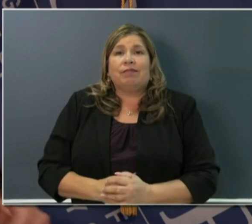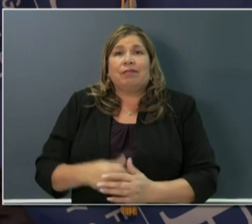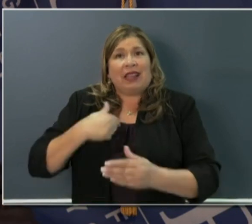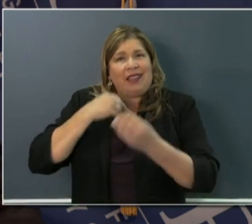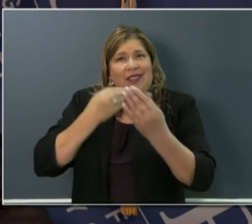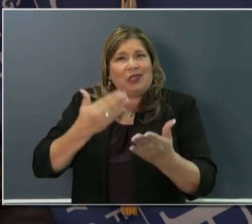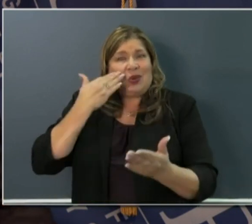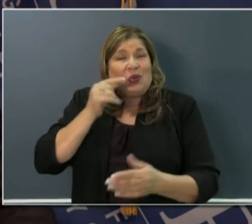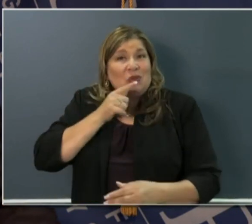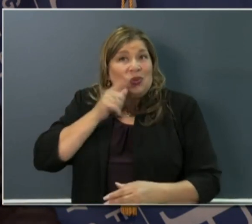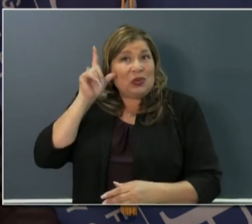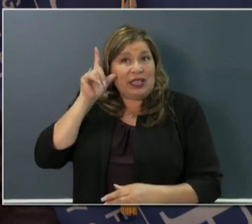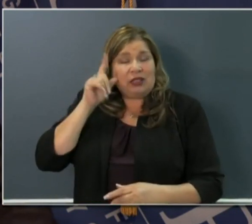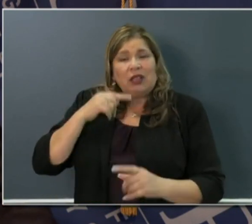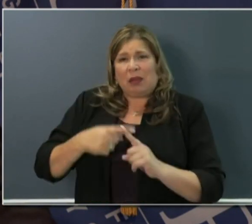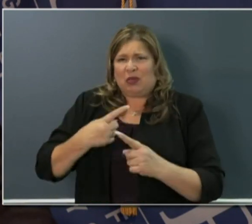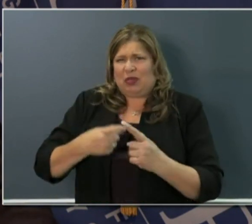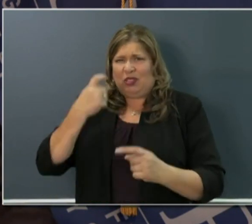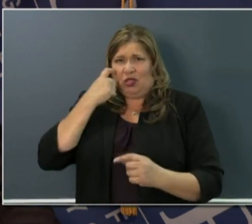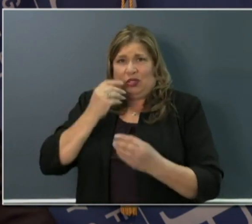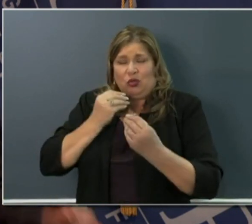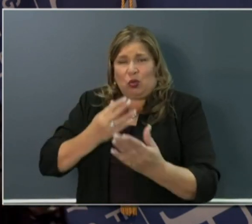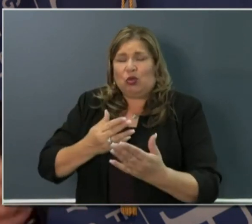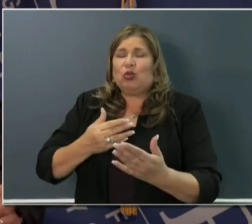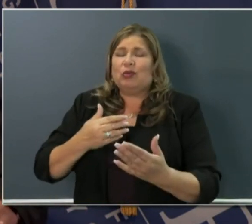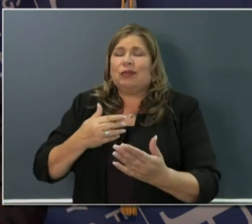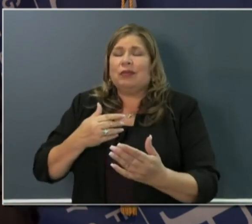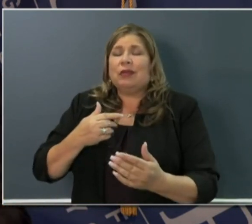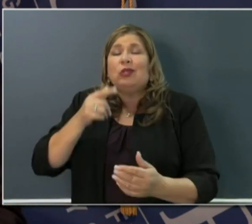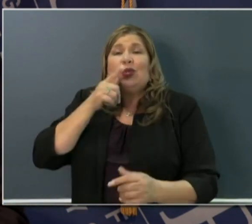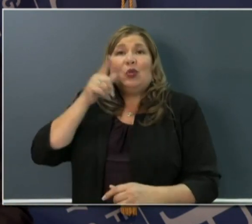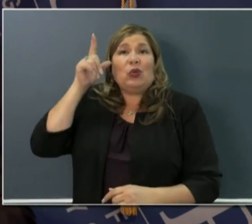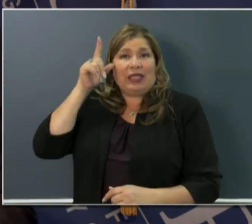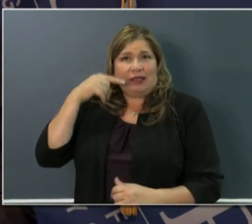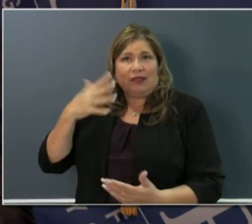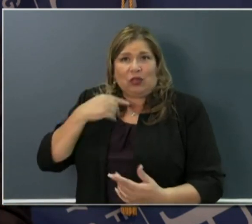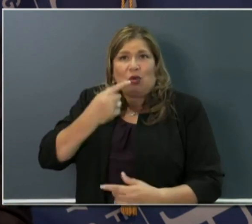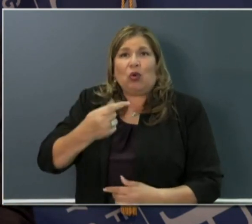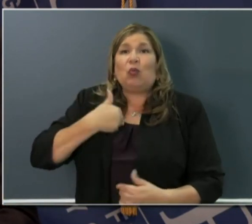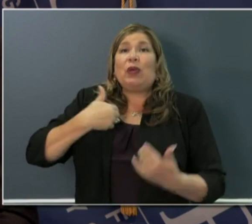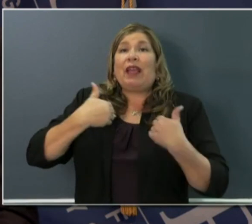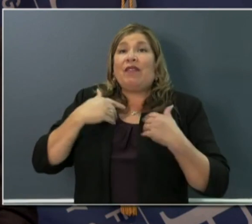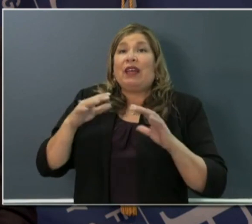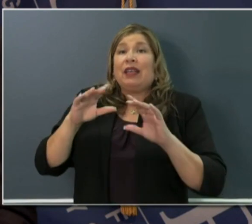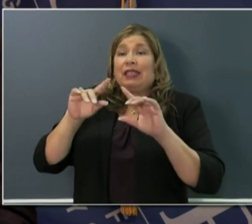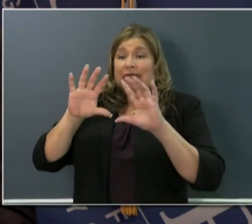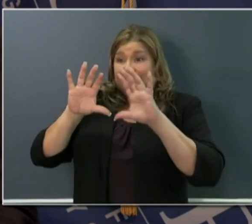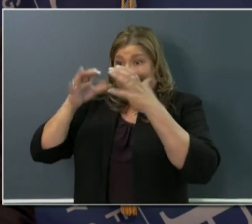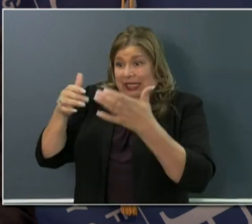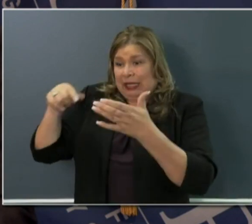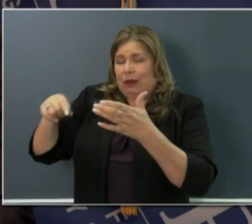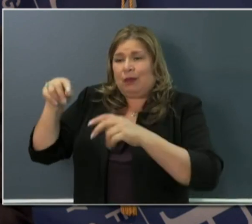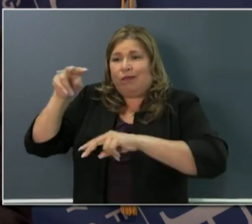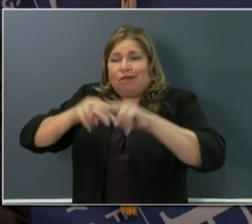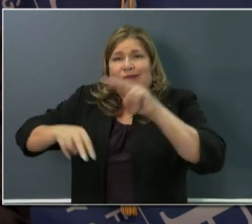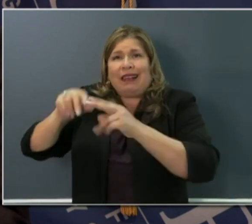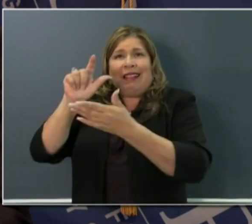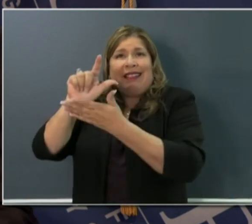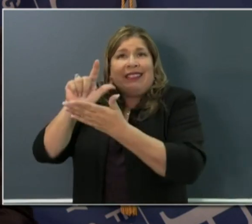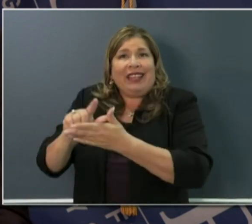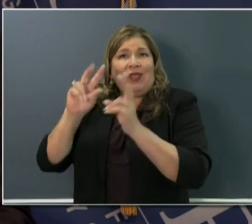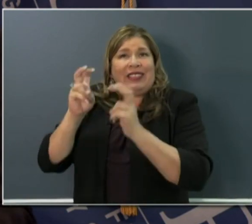what I just told you, I said that we have a team reviewing the legal parameters related to that